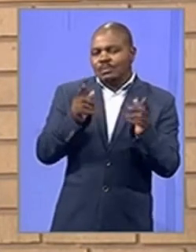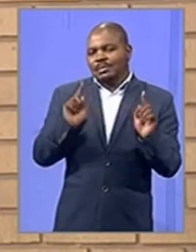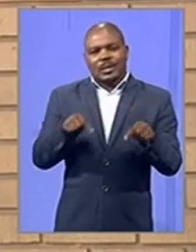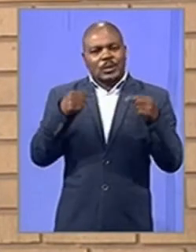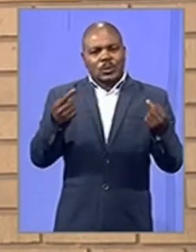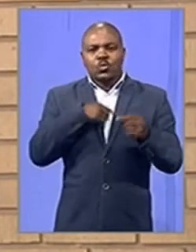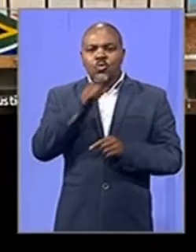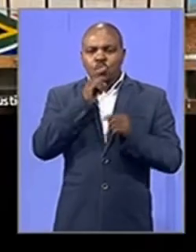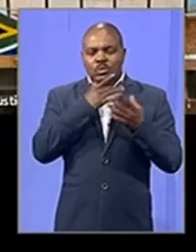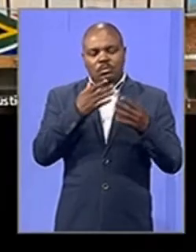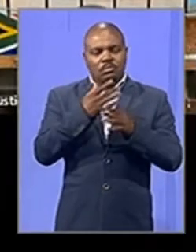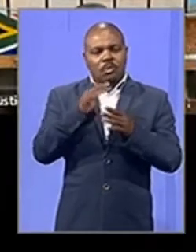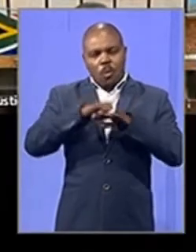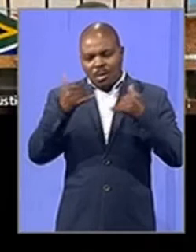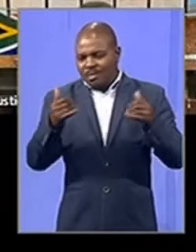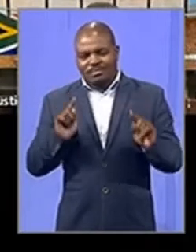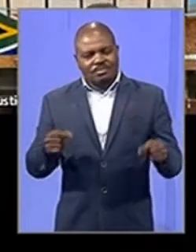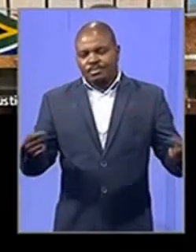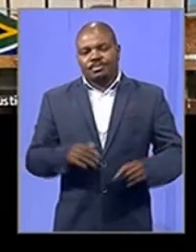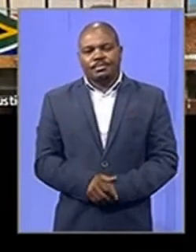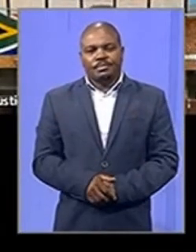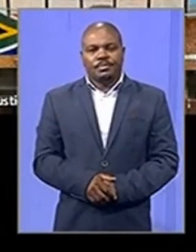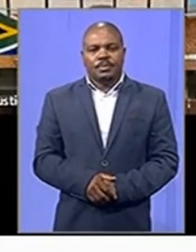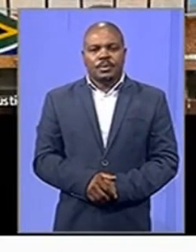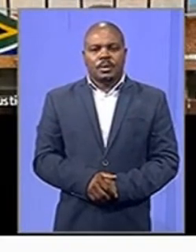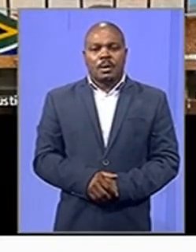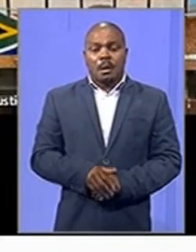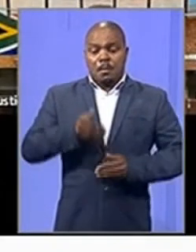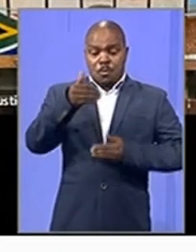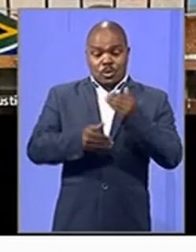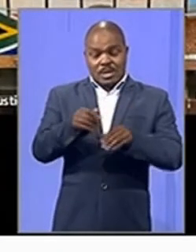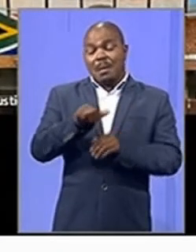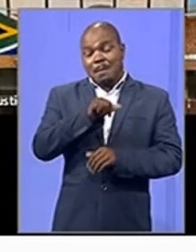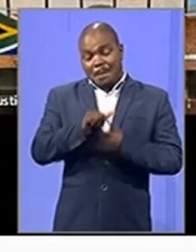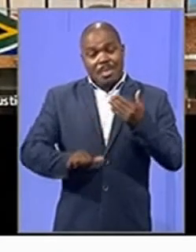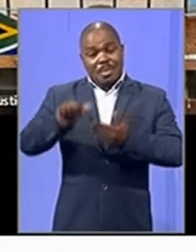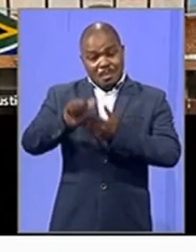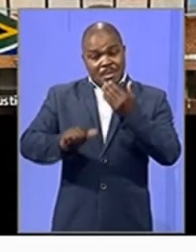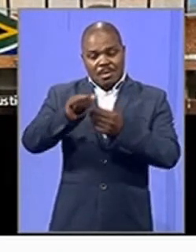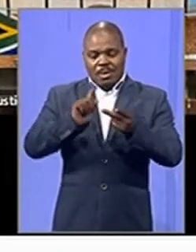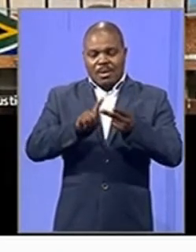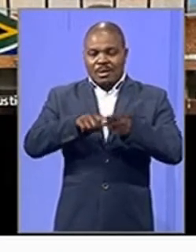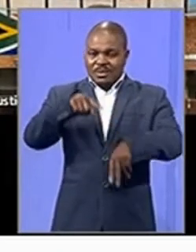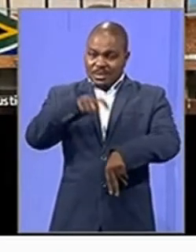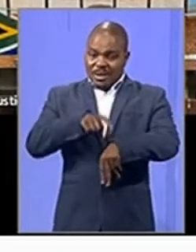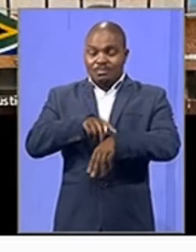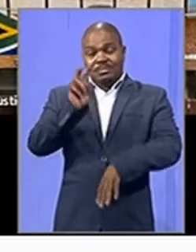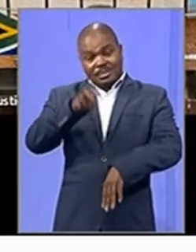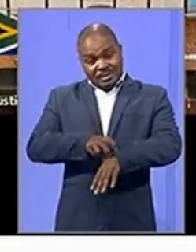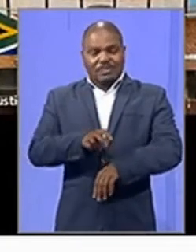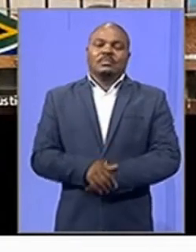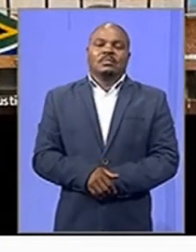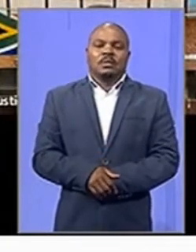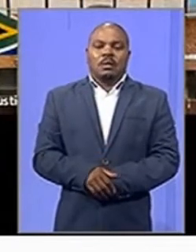wa mafaratlhatlha. The process lasts many months and is extremely time consuming in the ordinary course.